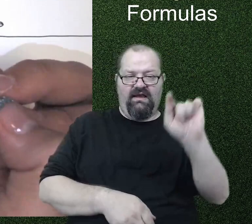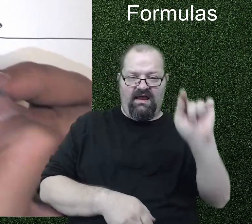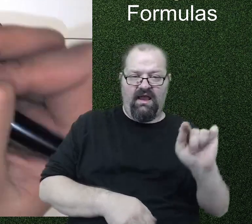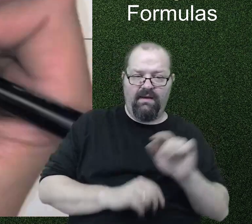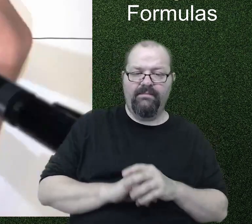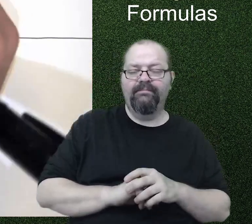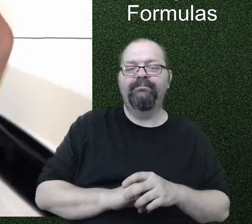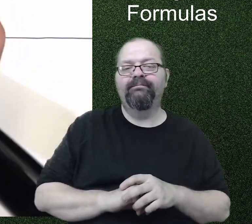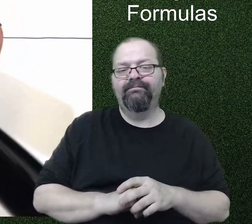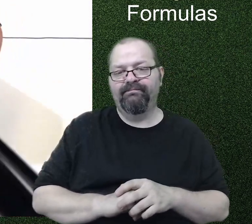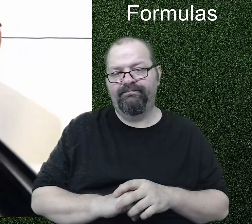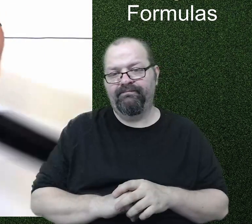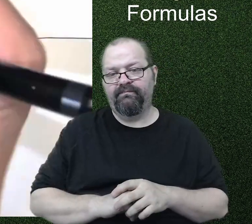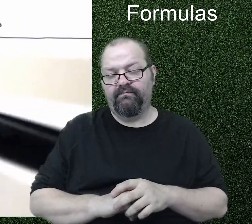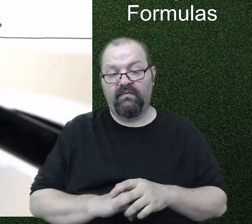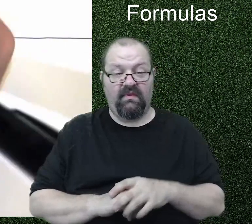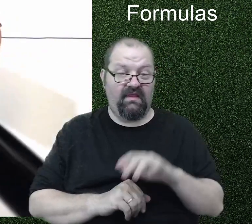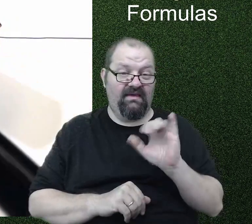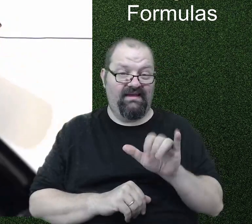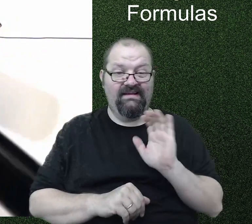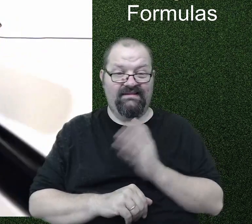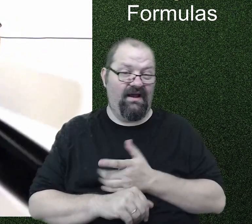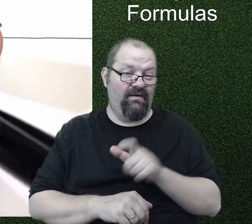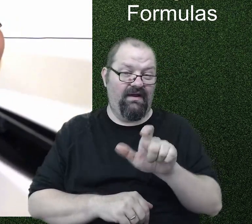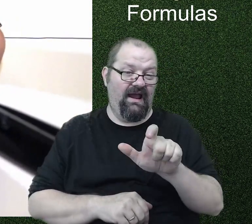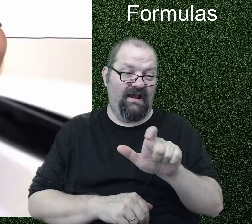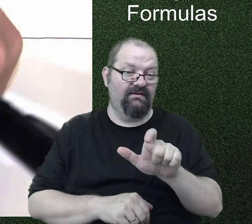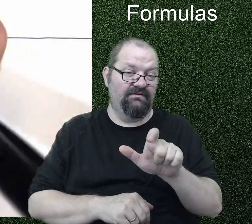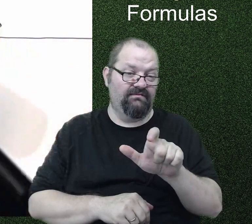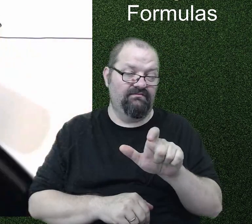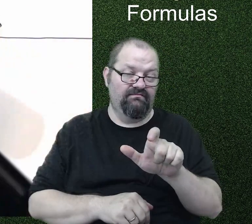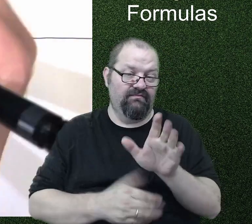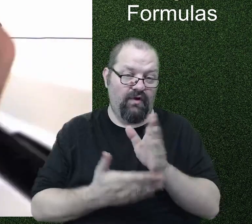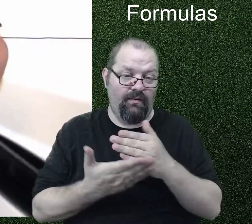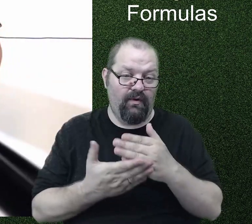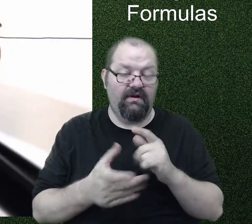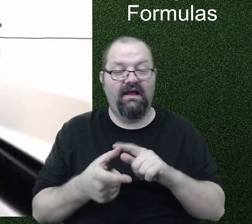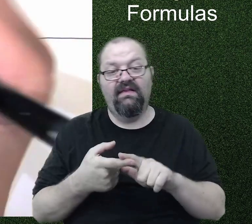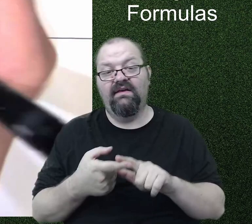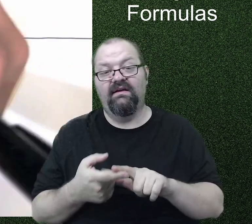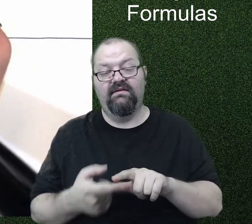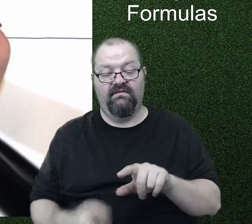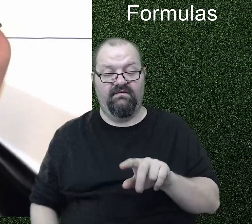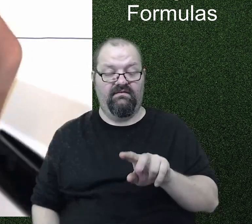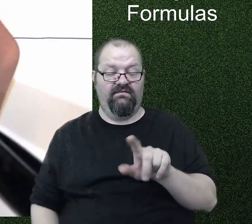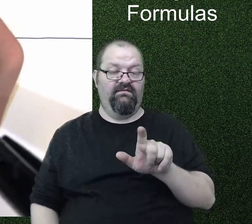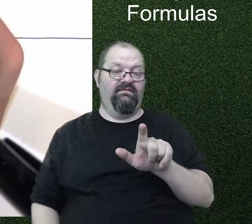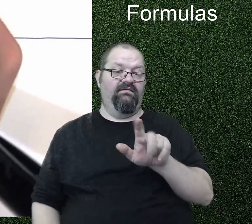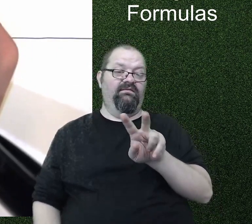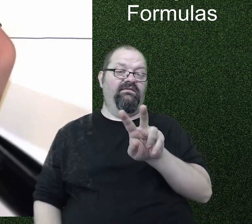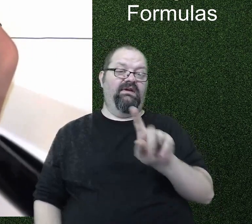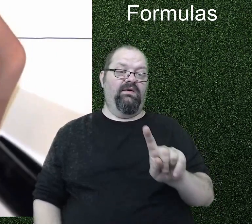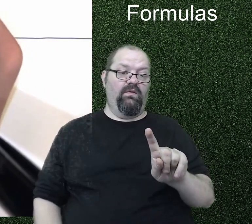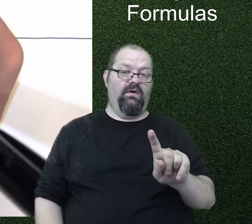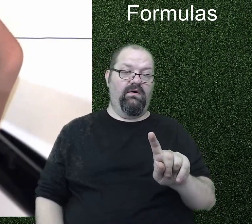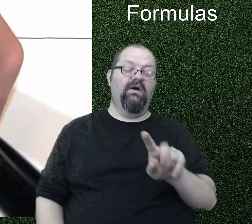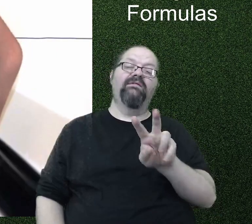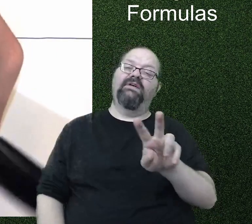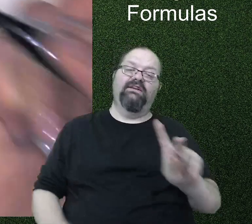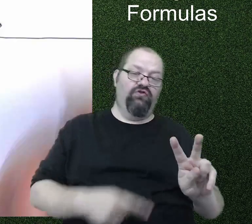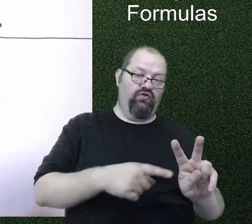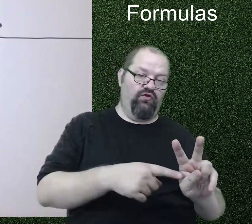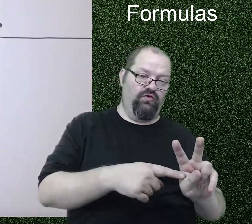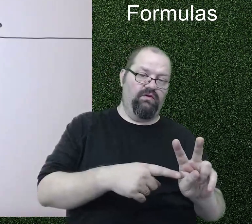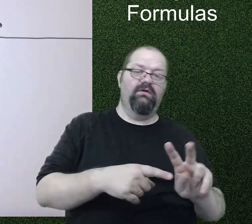as its x component, its vector component, and v1 times j hat, or v2 times j